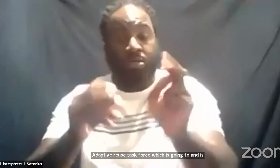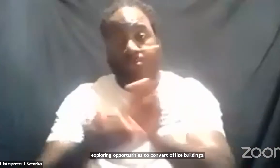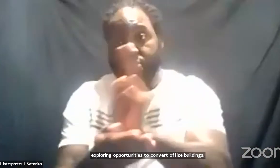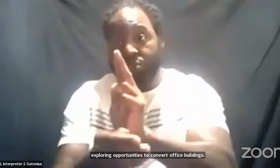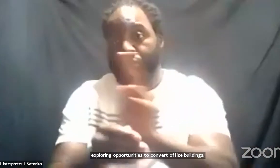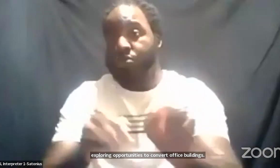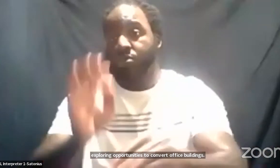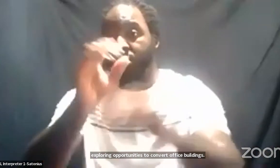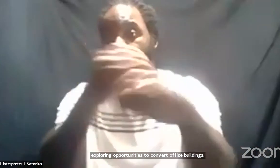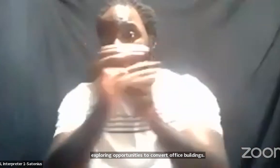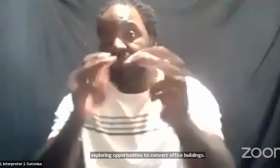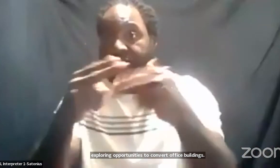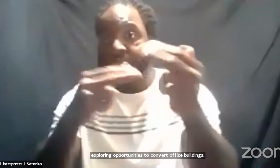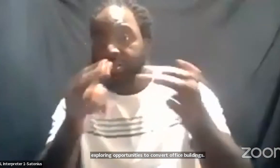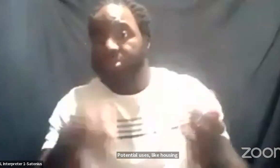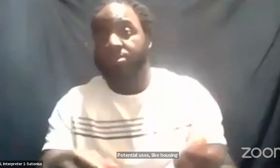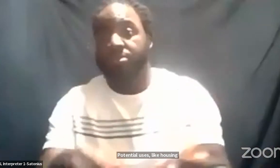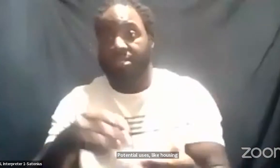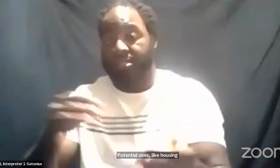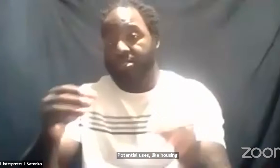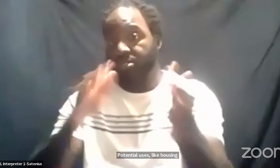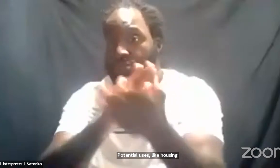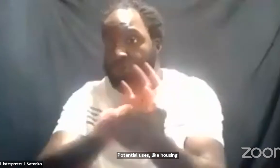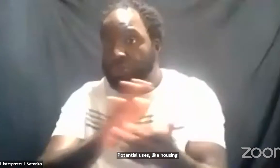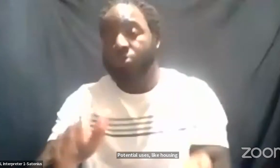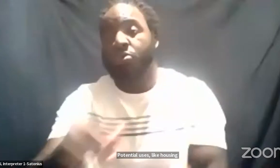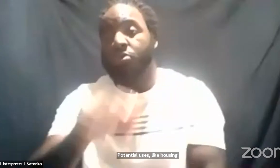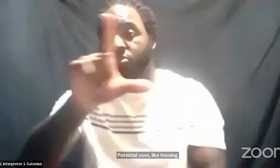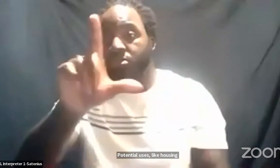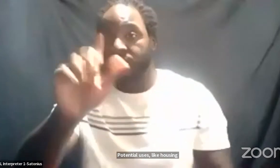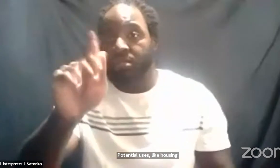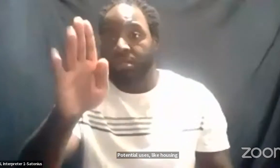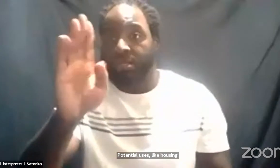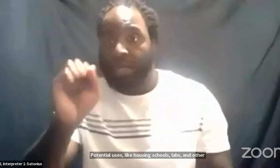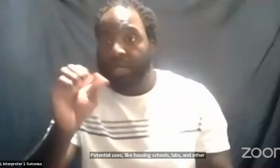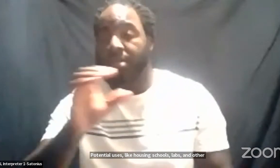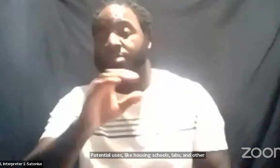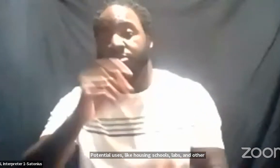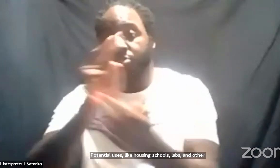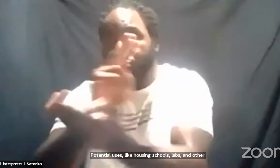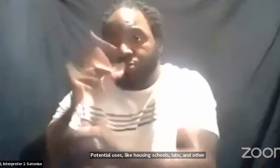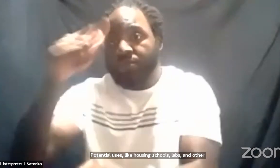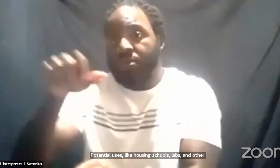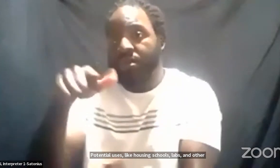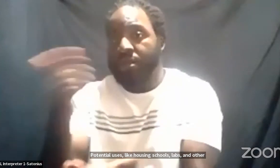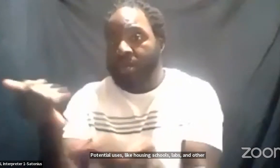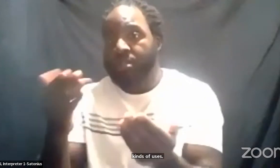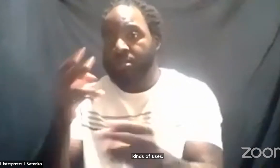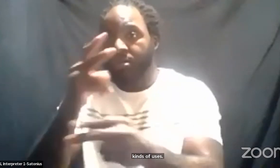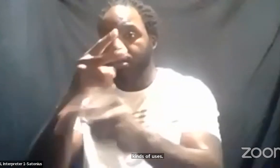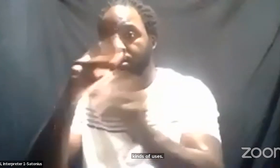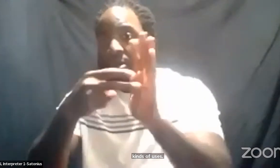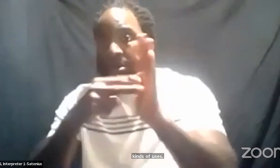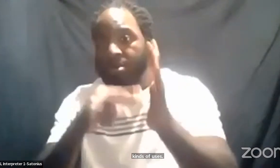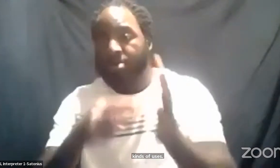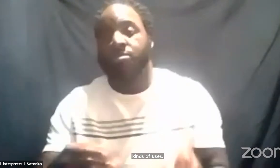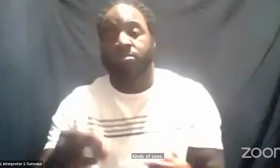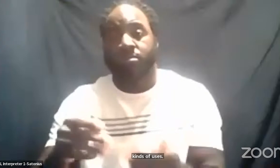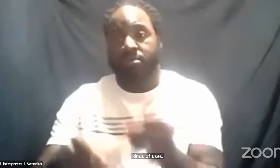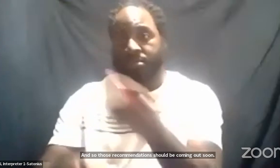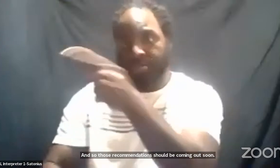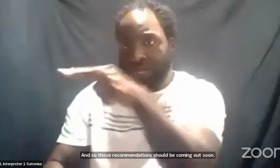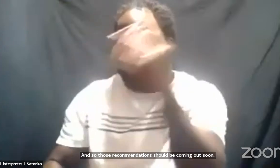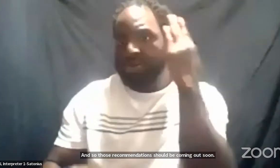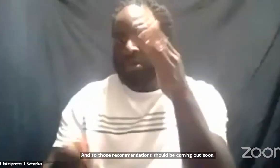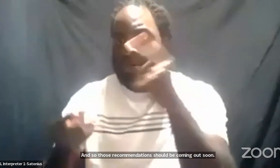housing, schools, labs, and other kinds of uses. And so those recommendations should be coming out soon. But what I would also say is